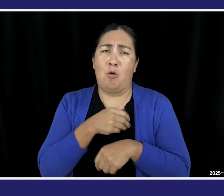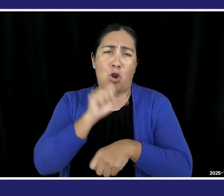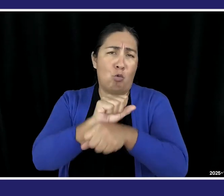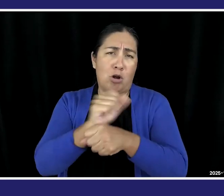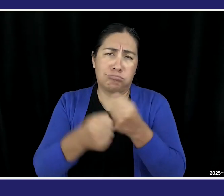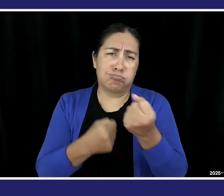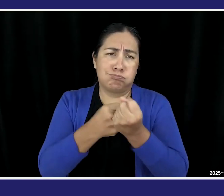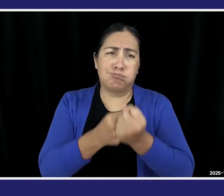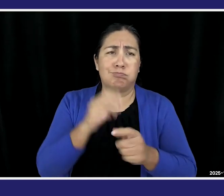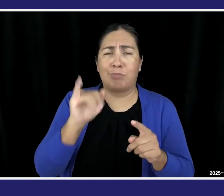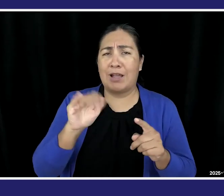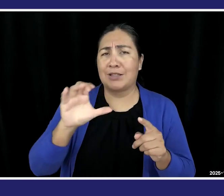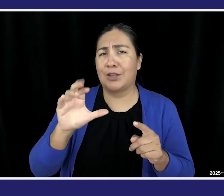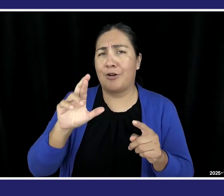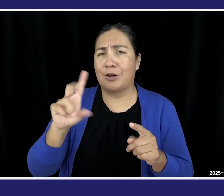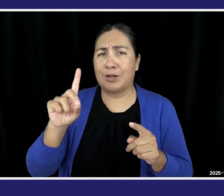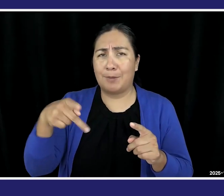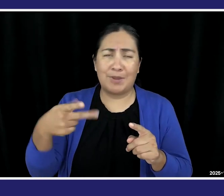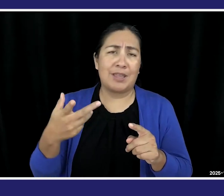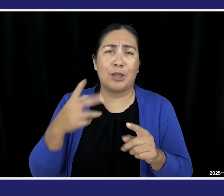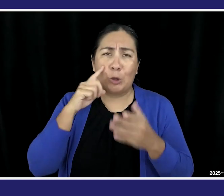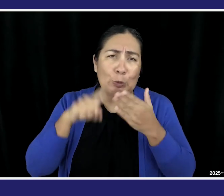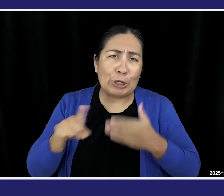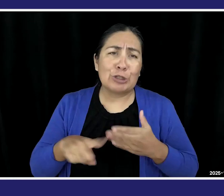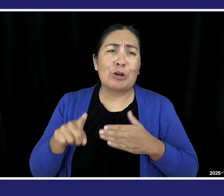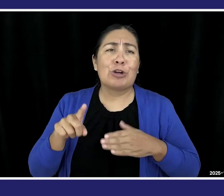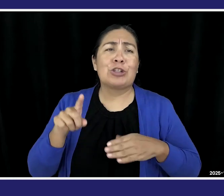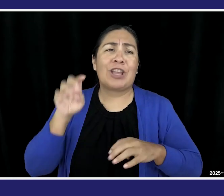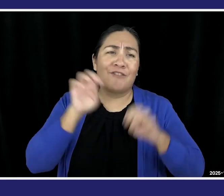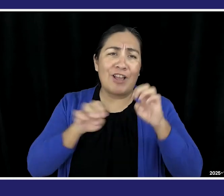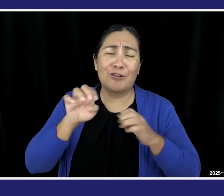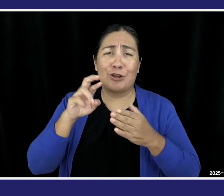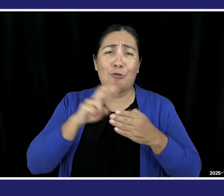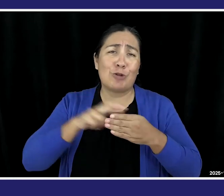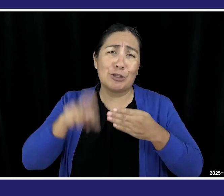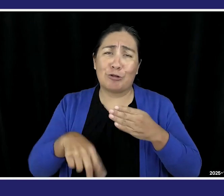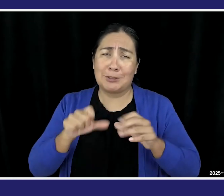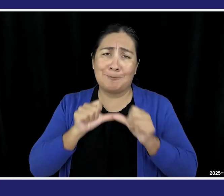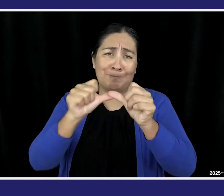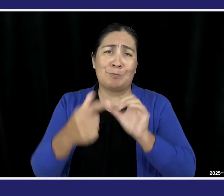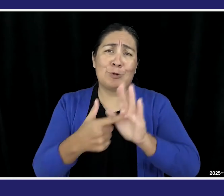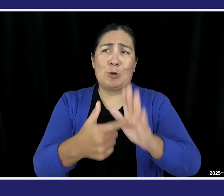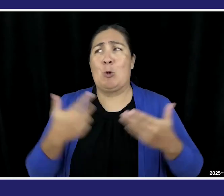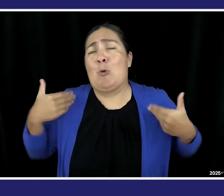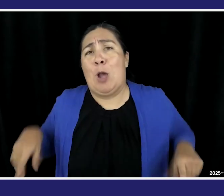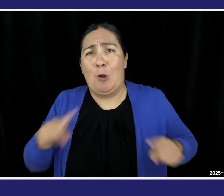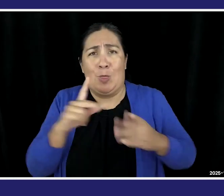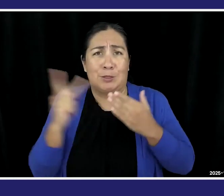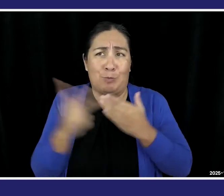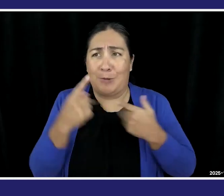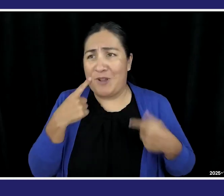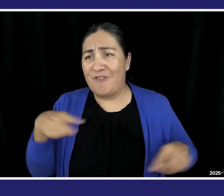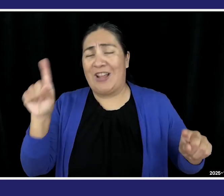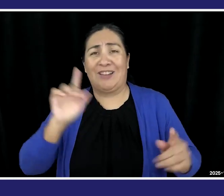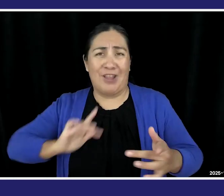by CRDP research and evaluation, and the results have consistently shown how effective these programs are in